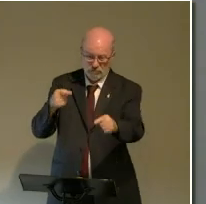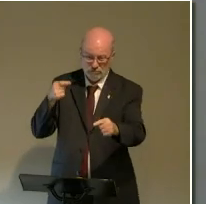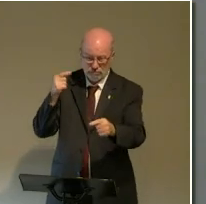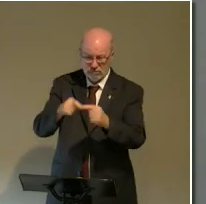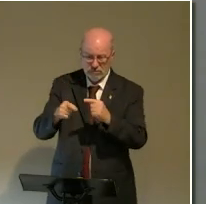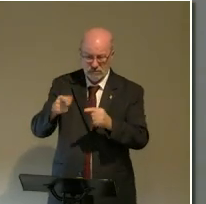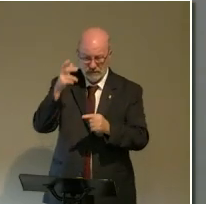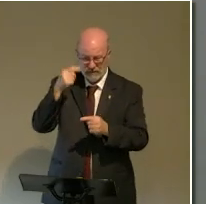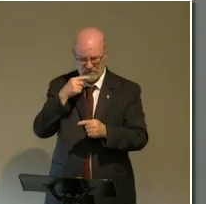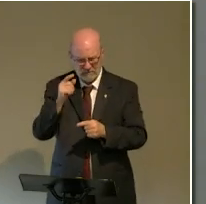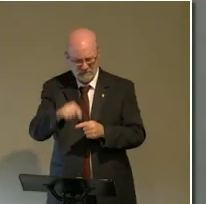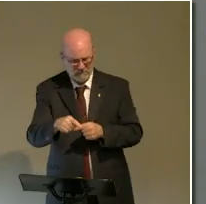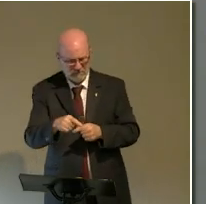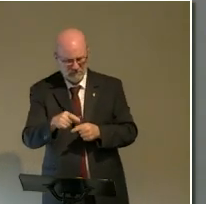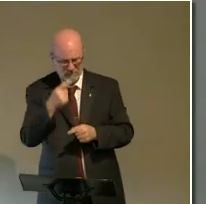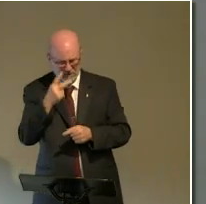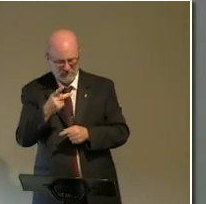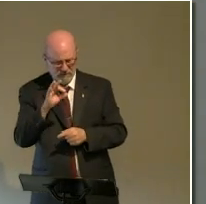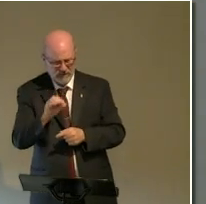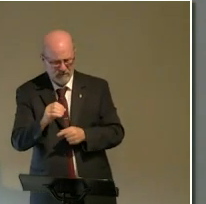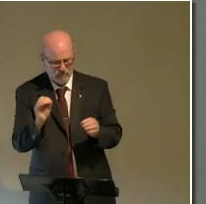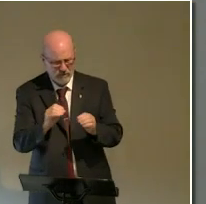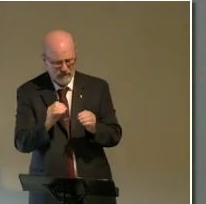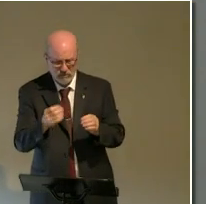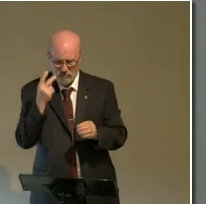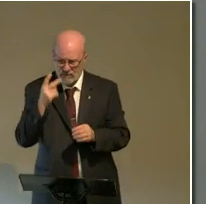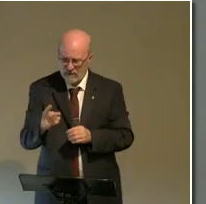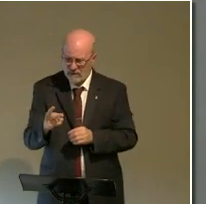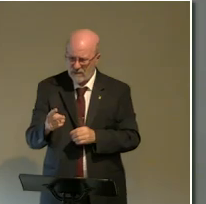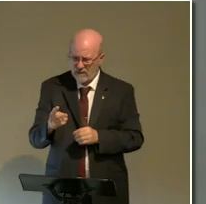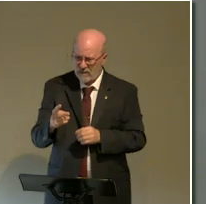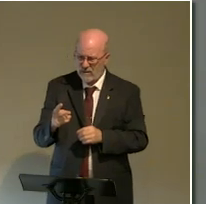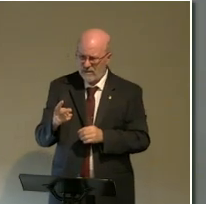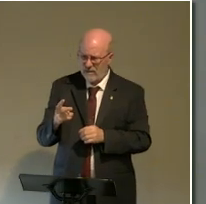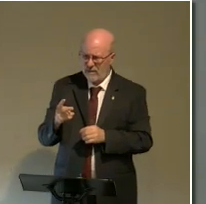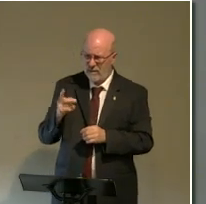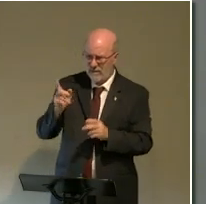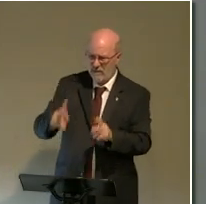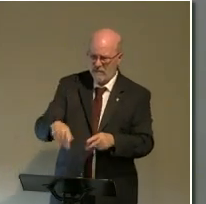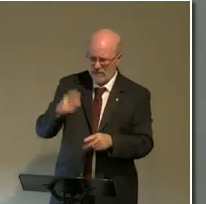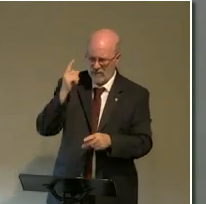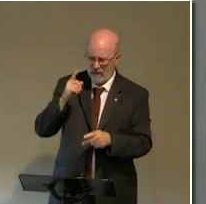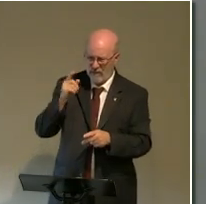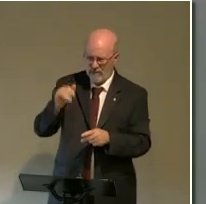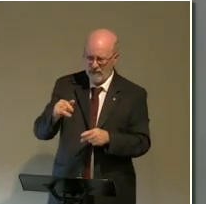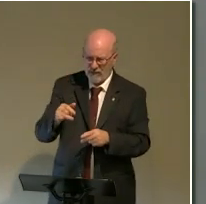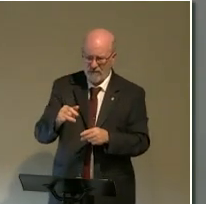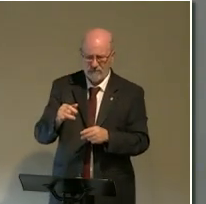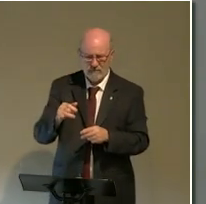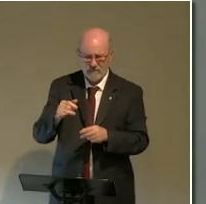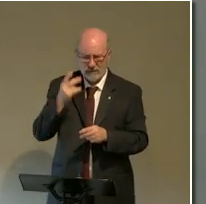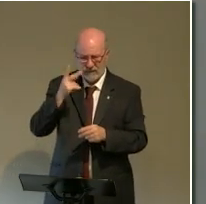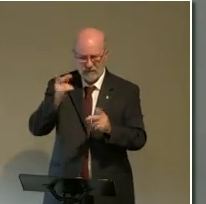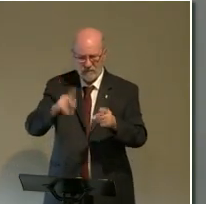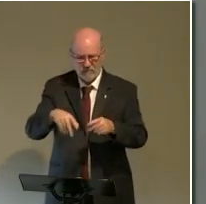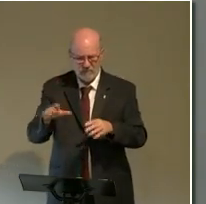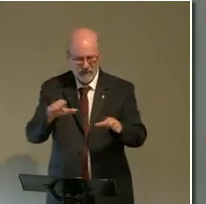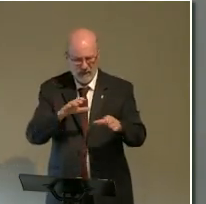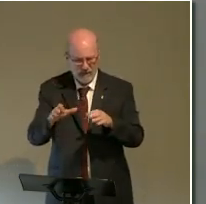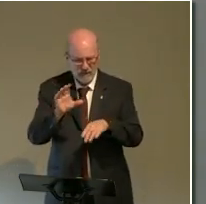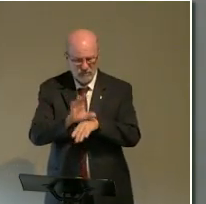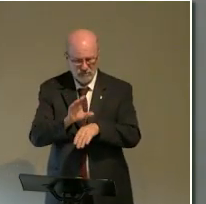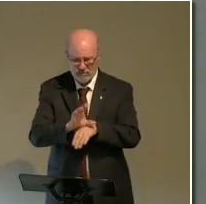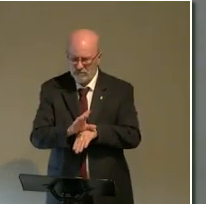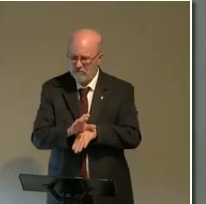hey, did you see what Fabio did over there? Did you see what that person thought of? Hey, see how that person was acting in